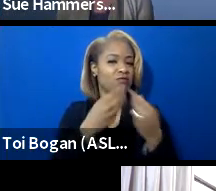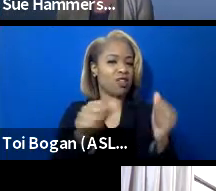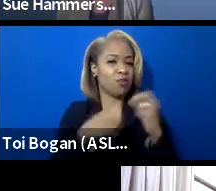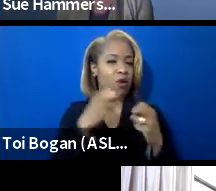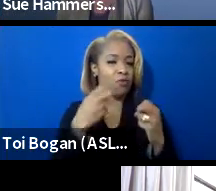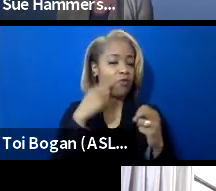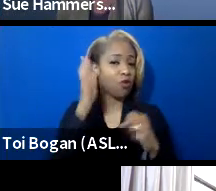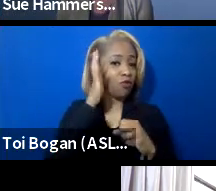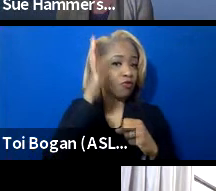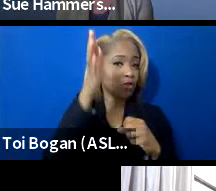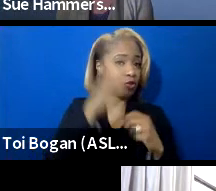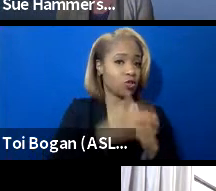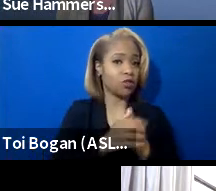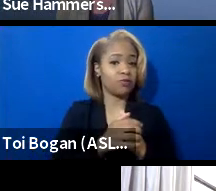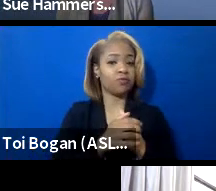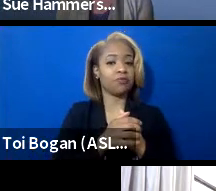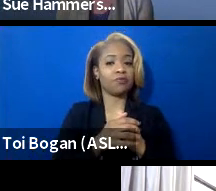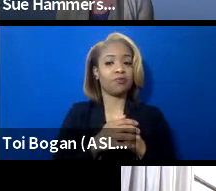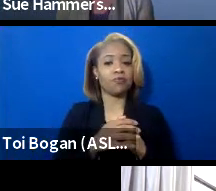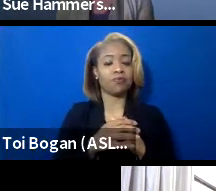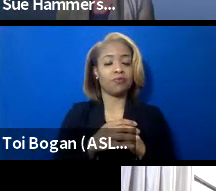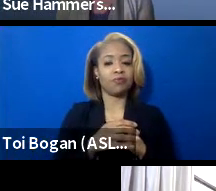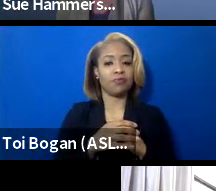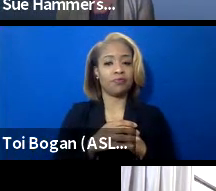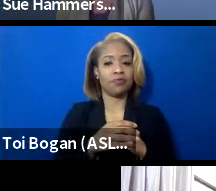provide any comments that you have to the commission.